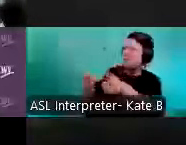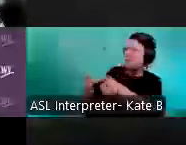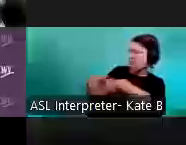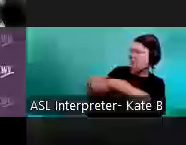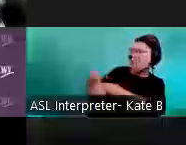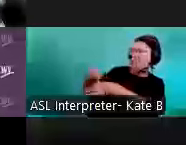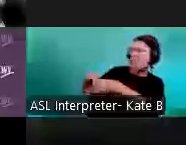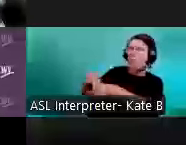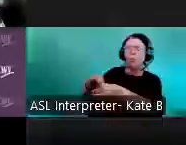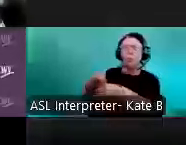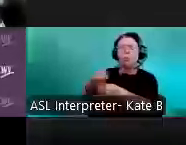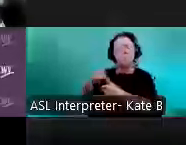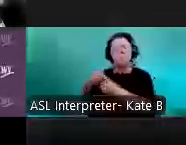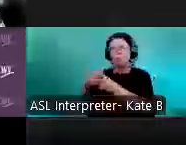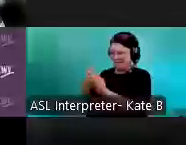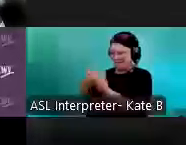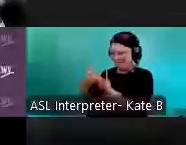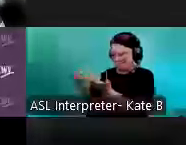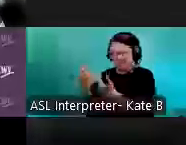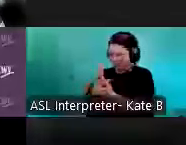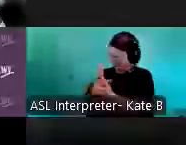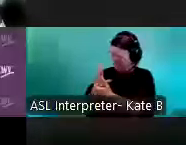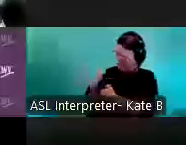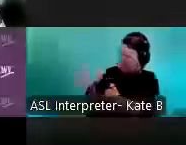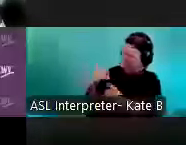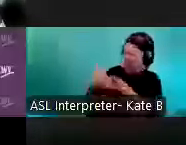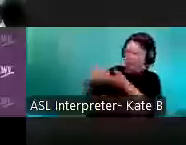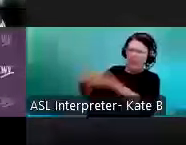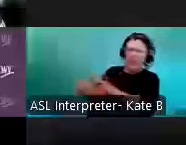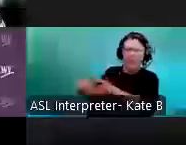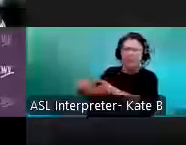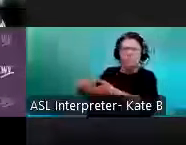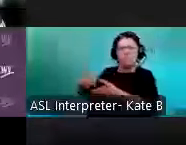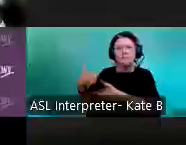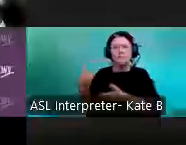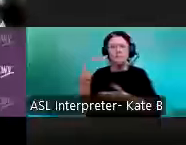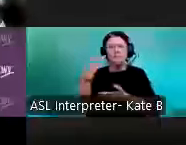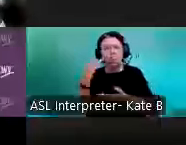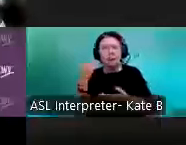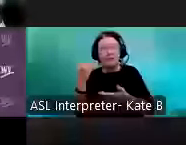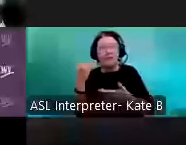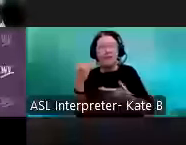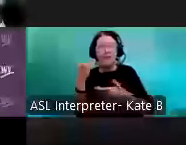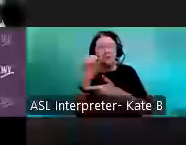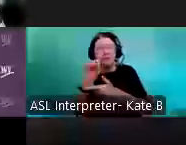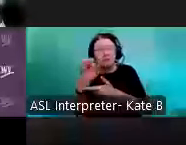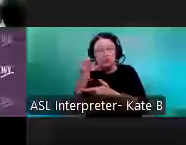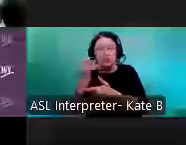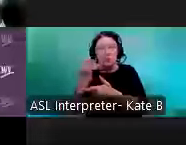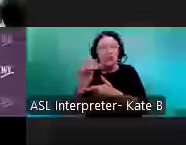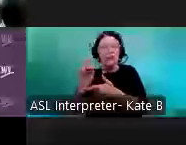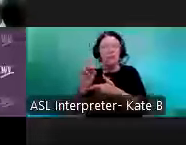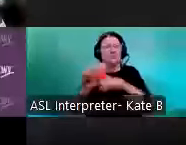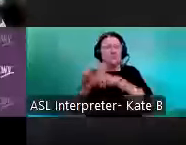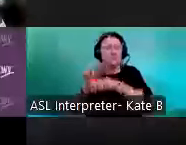any shame and is really helpful. And again, if you share, comment, like things on social media, your